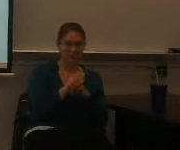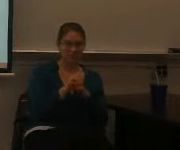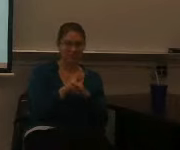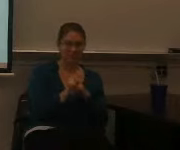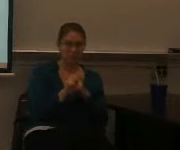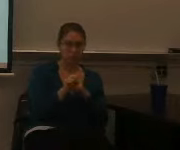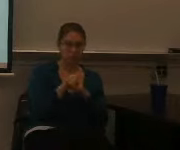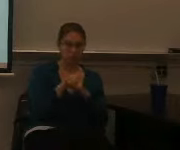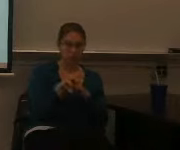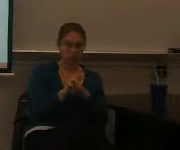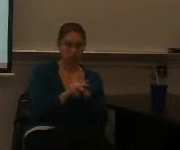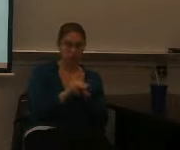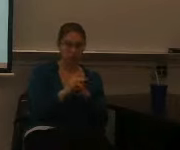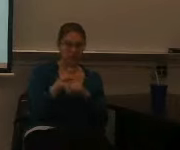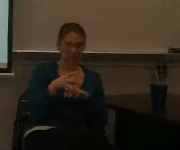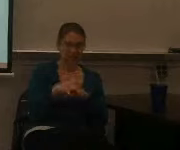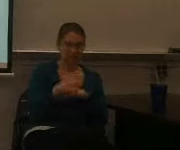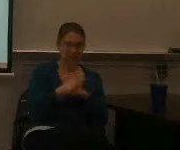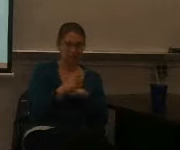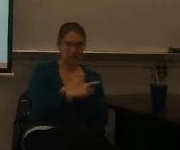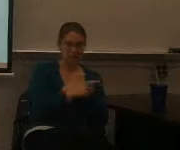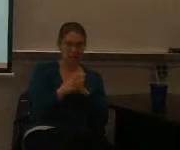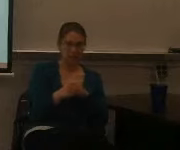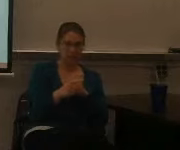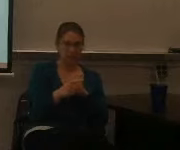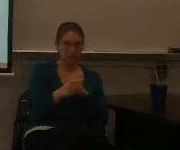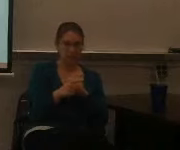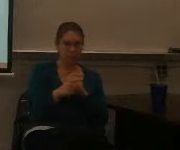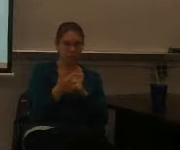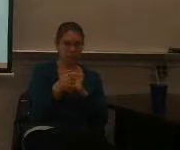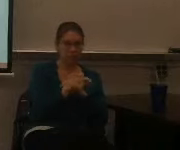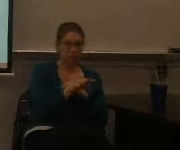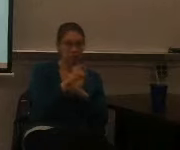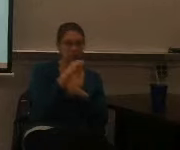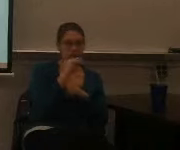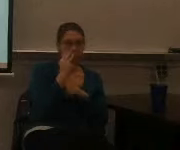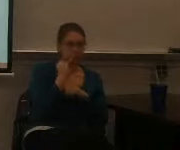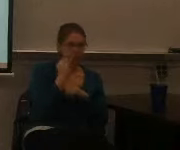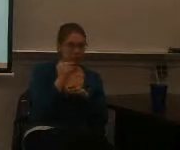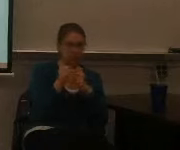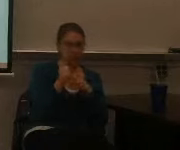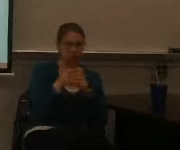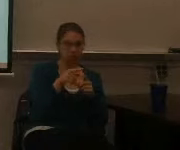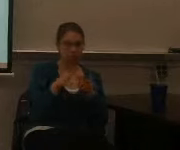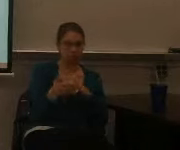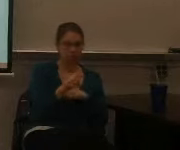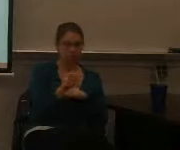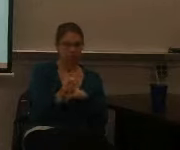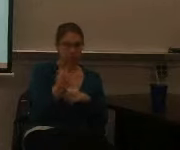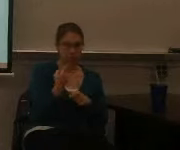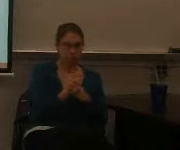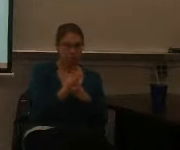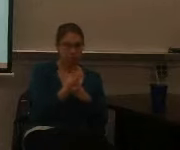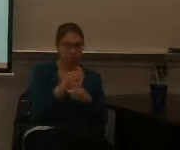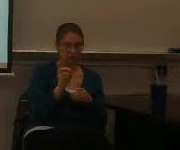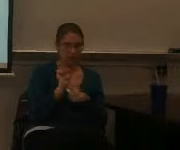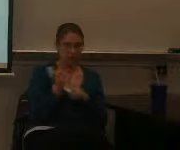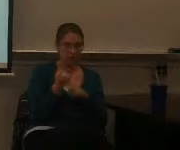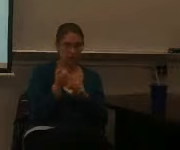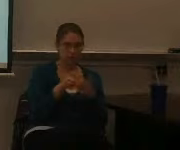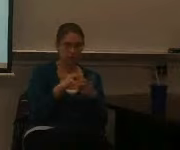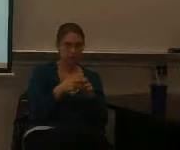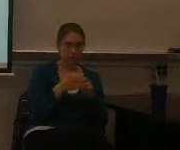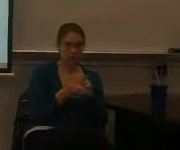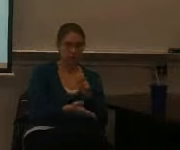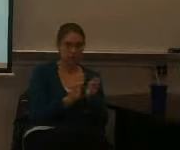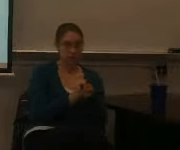downstream and stimulates primary production in the Gulf of Mexico, which then leads to the dead zone, right, and those environmental problems there,